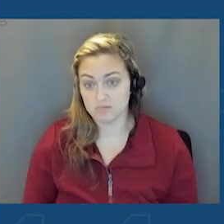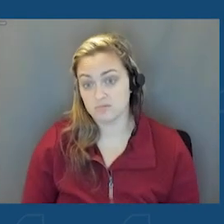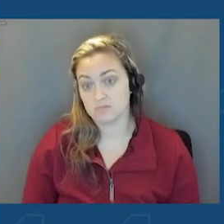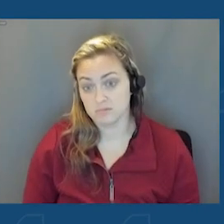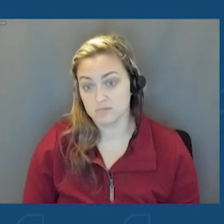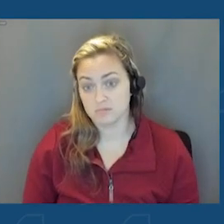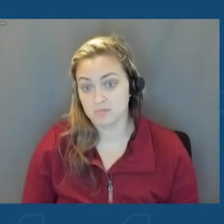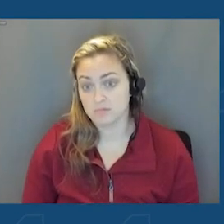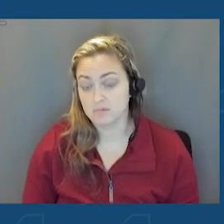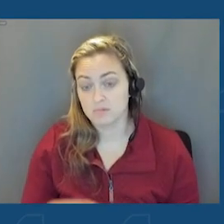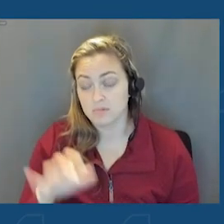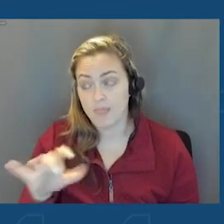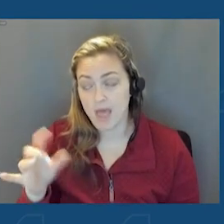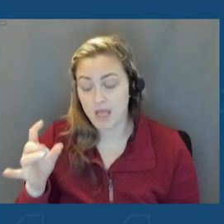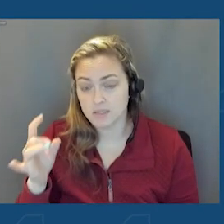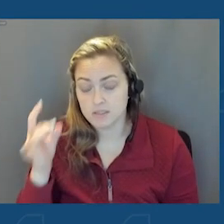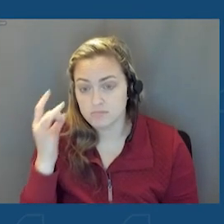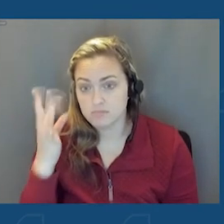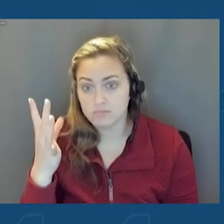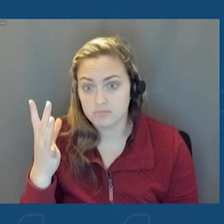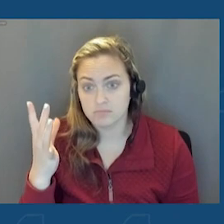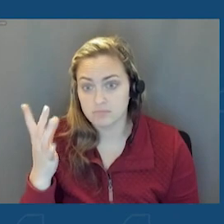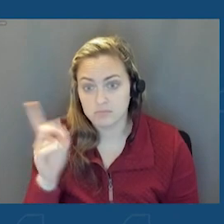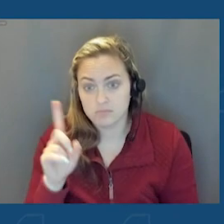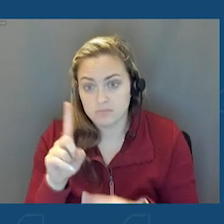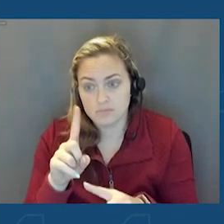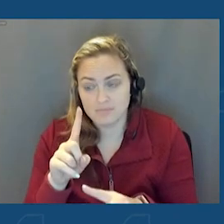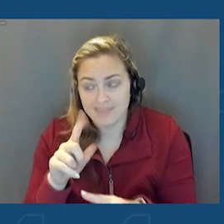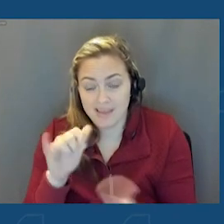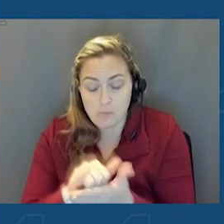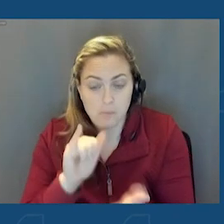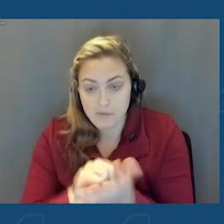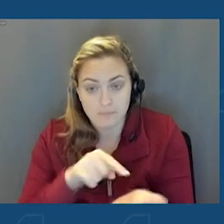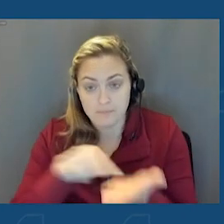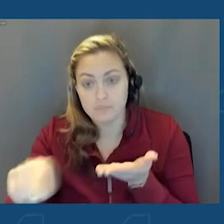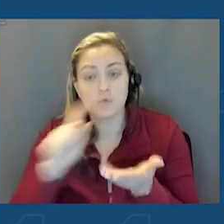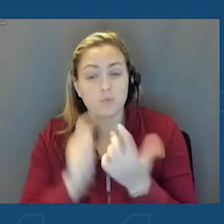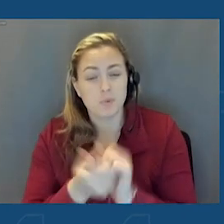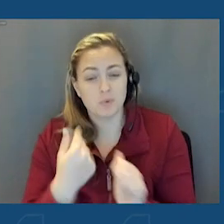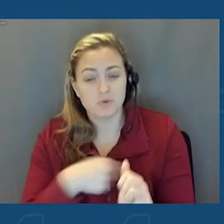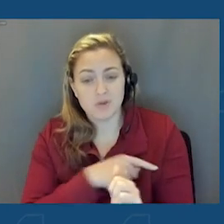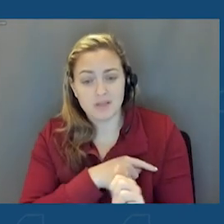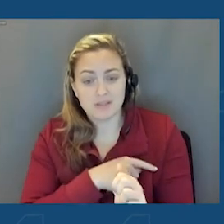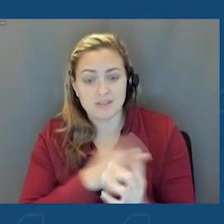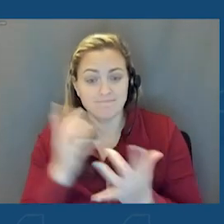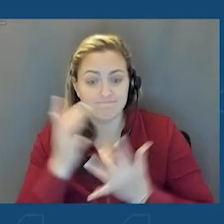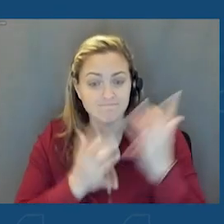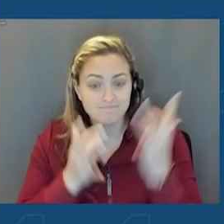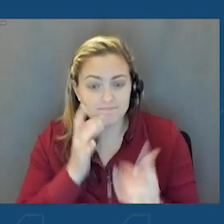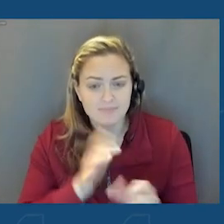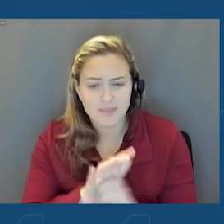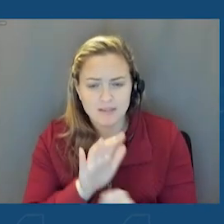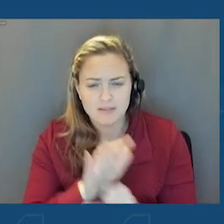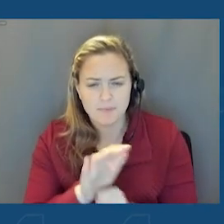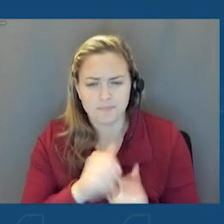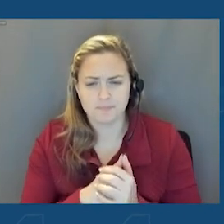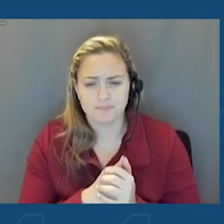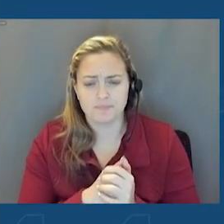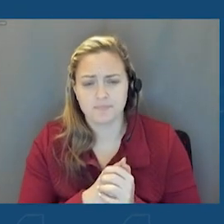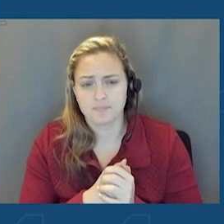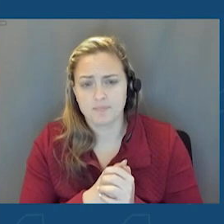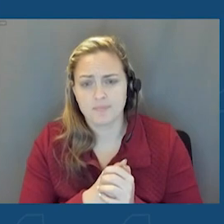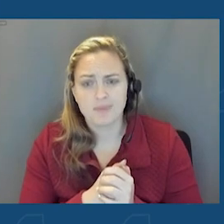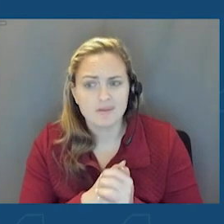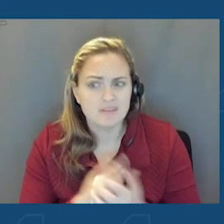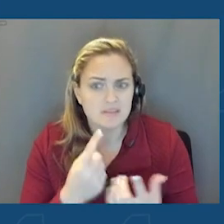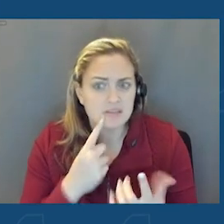just beyond reach for most of us. And that lack of access to affordable child care, who does it affect most?